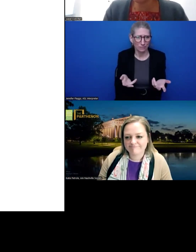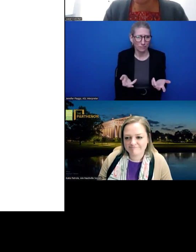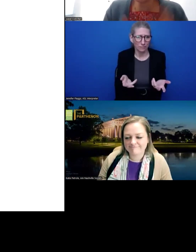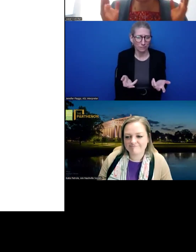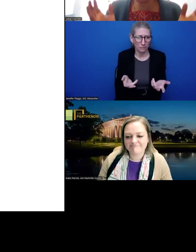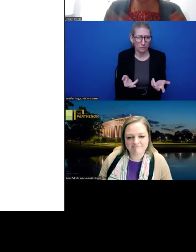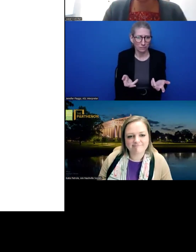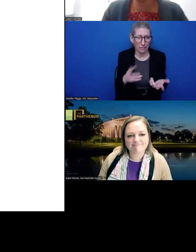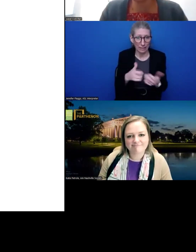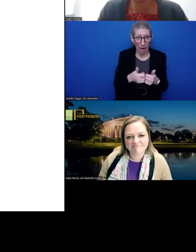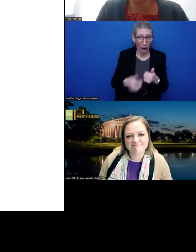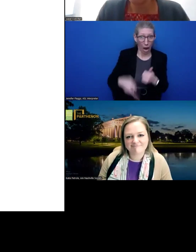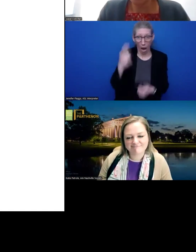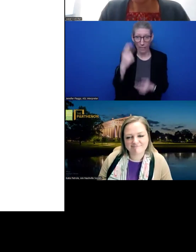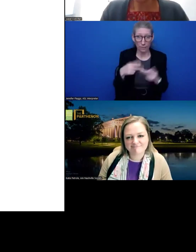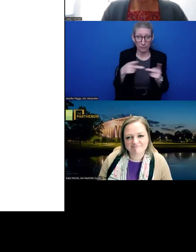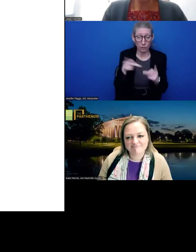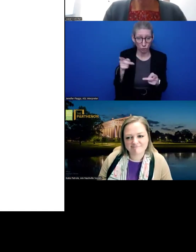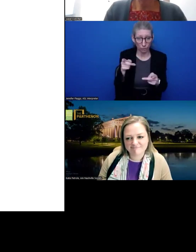because the highest position were